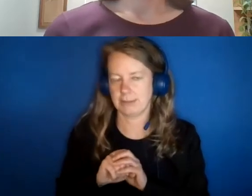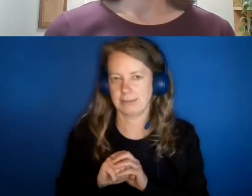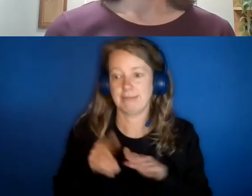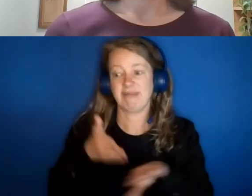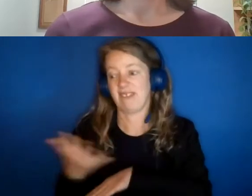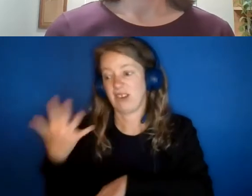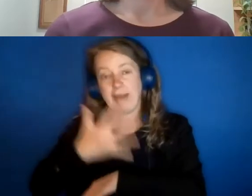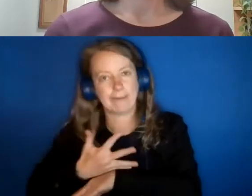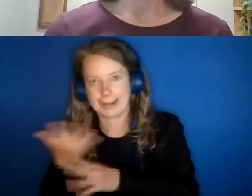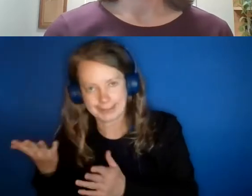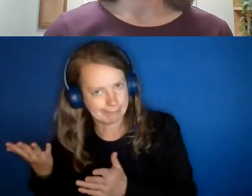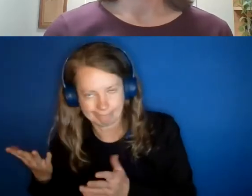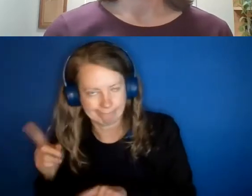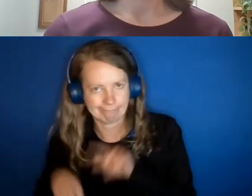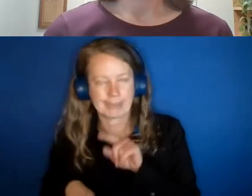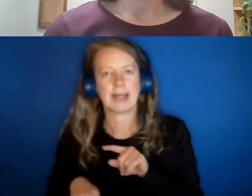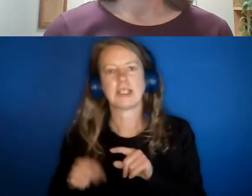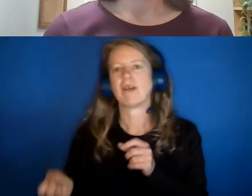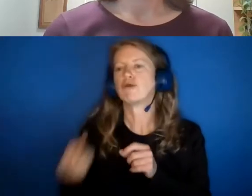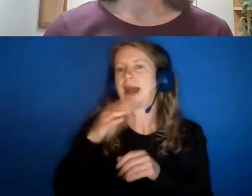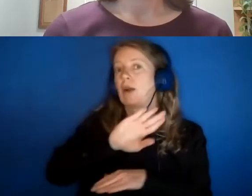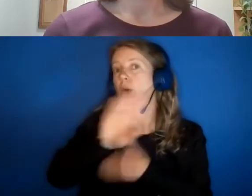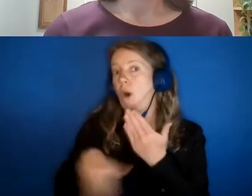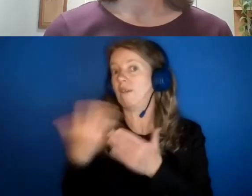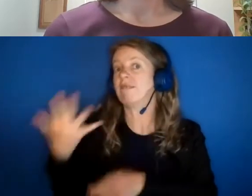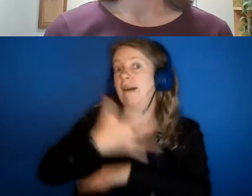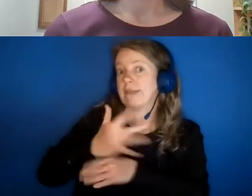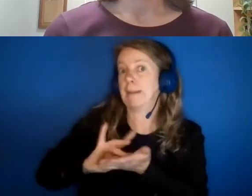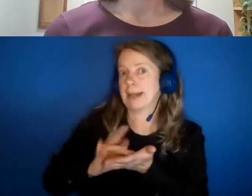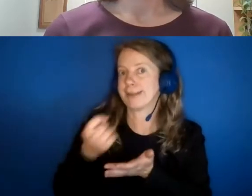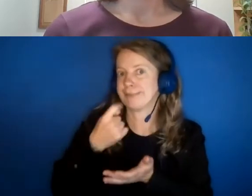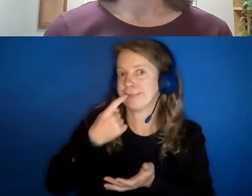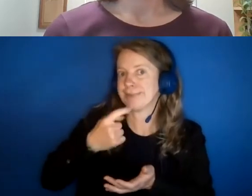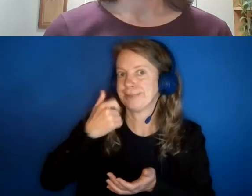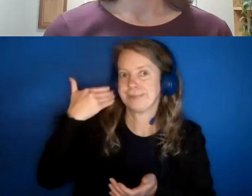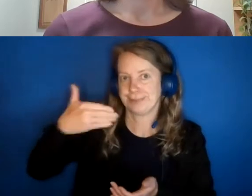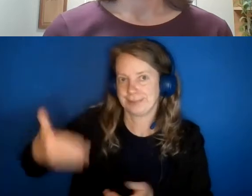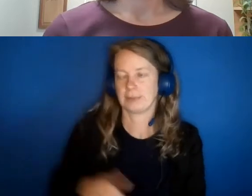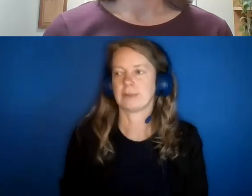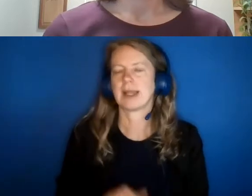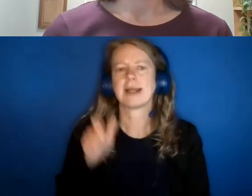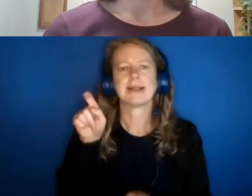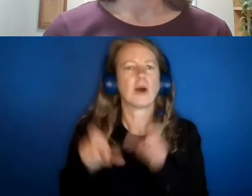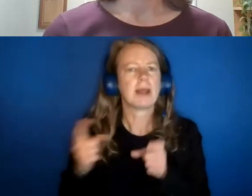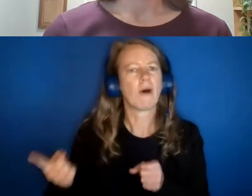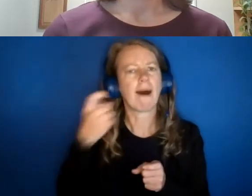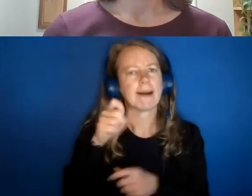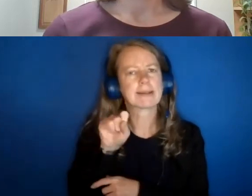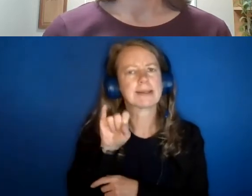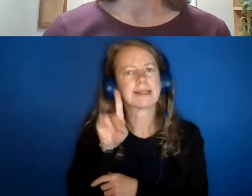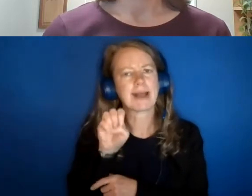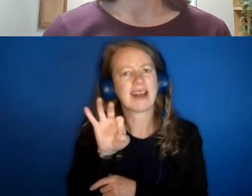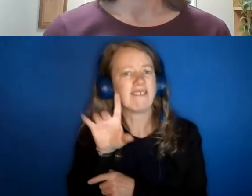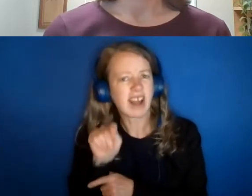5-day prescription. Now, people ask about, well, what are the side effects? And there are some